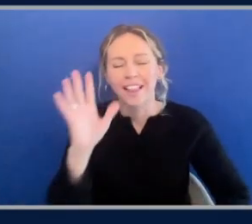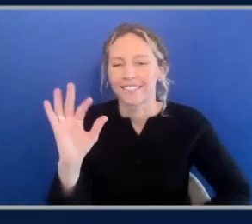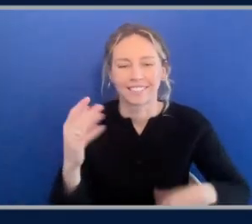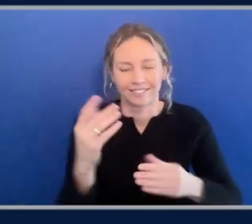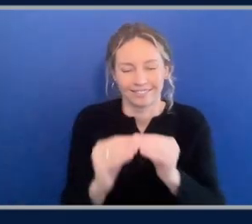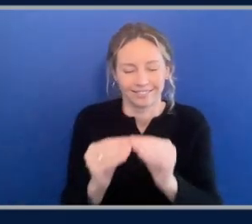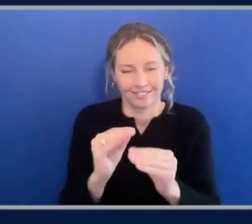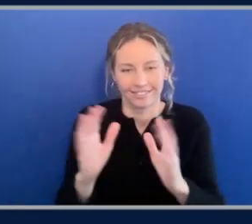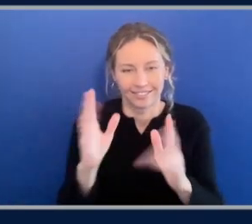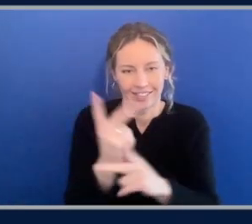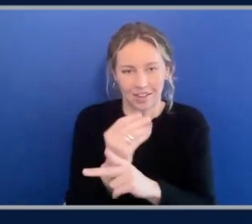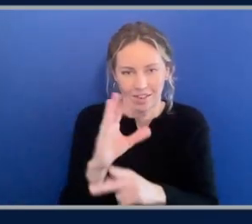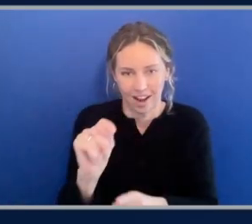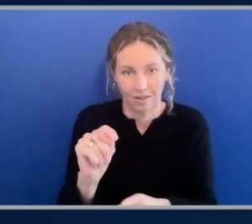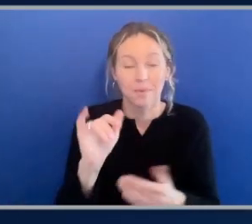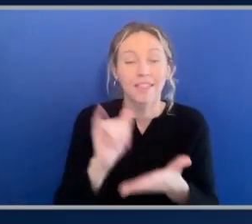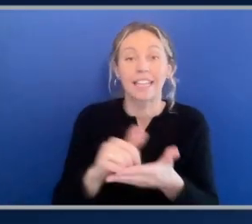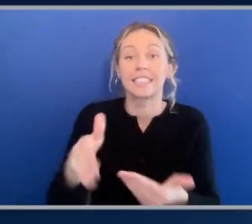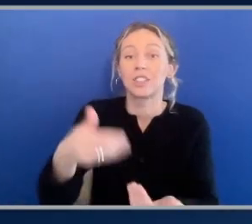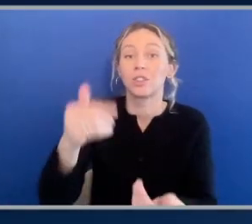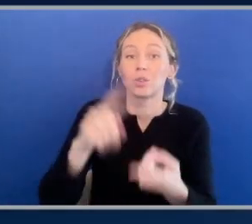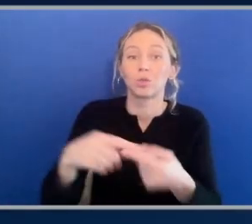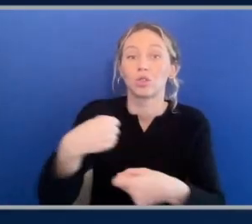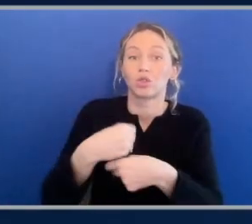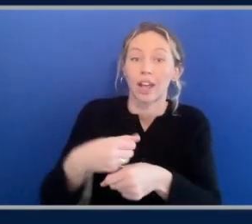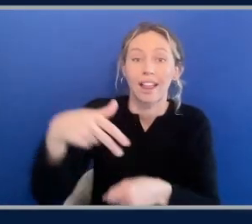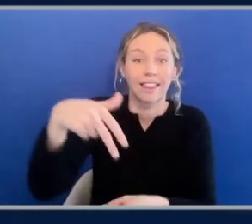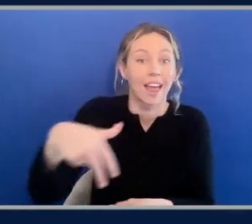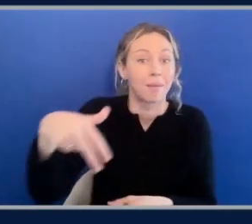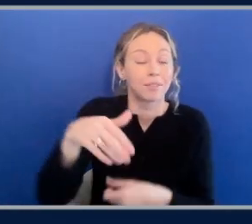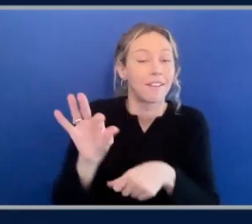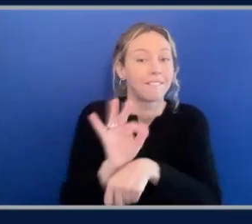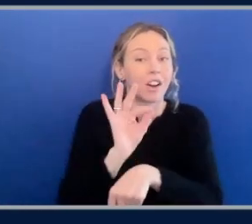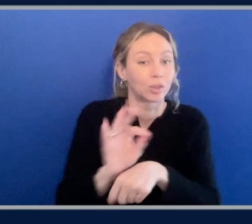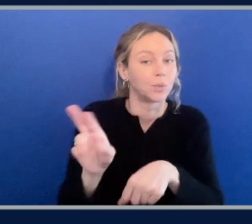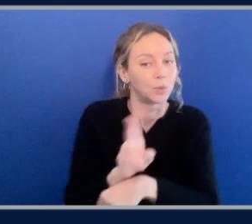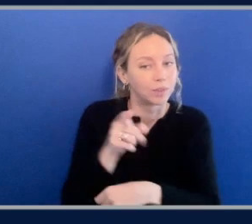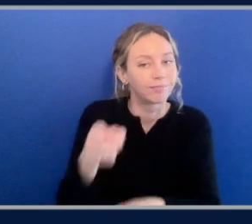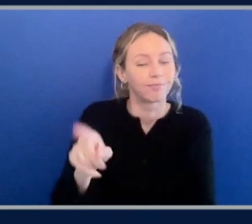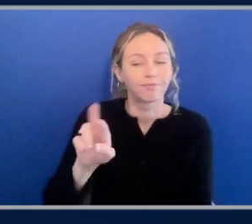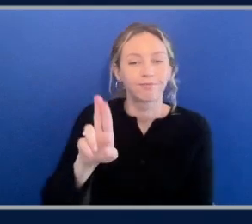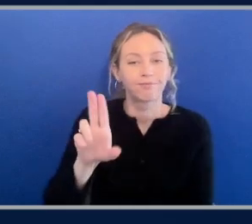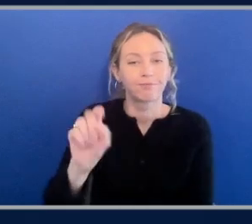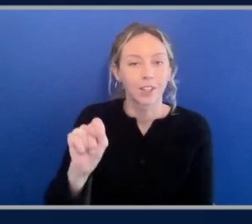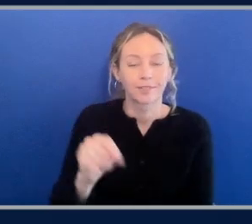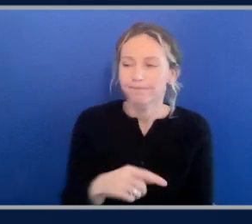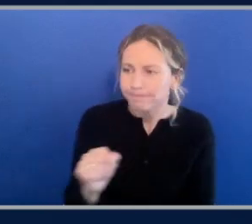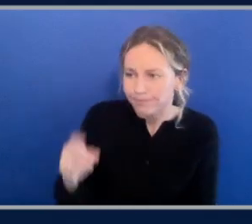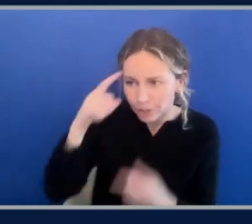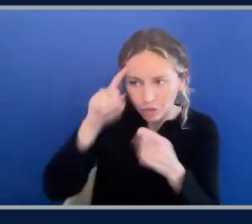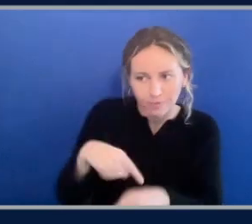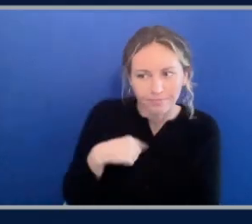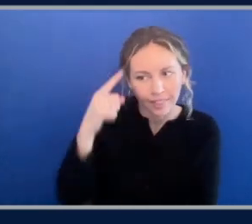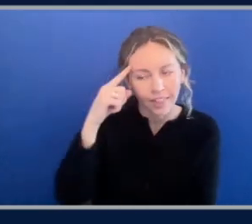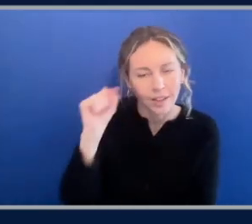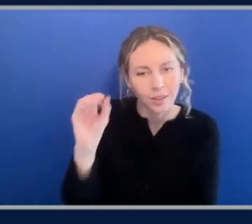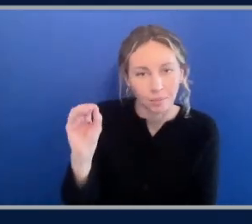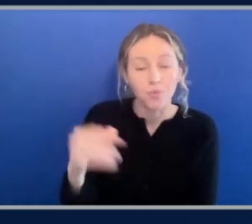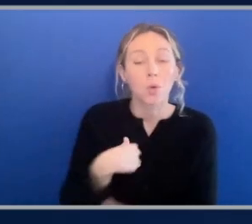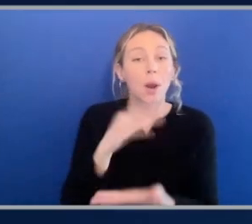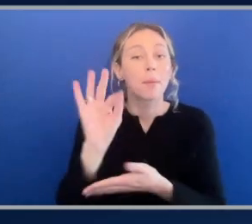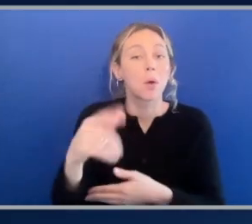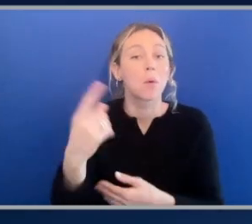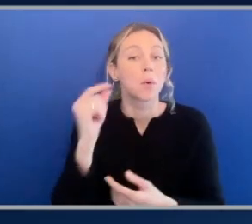it's actually easier to create Lambda functions in Rust. I think so. Than Python. Yeah. So today we want to plug a really cool community project called